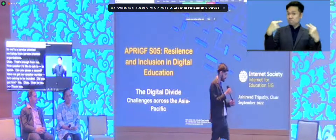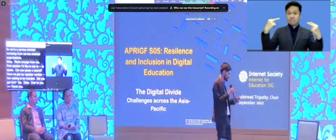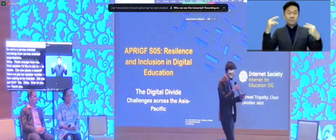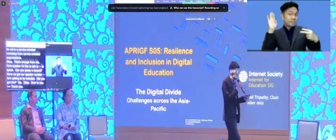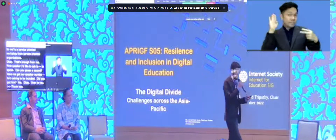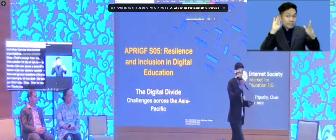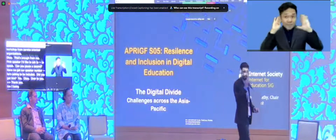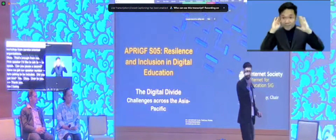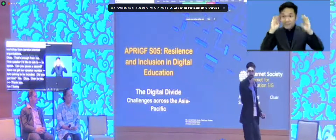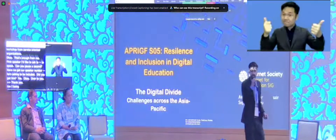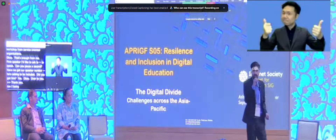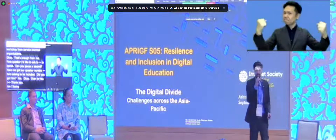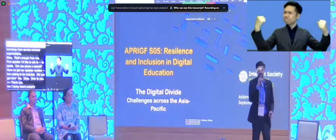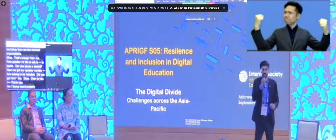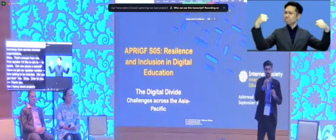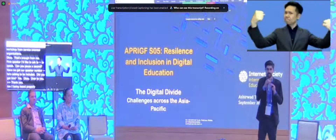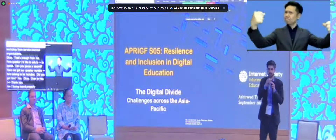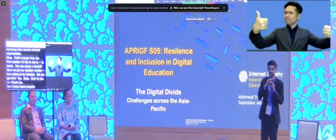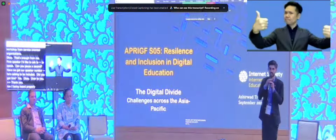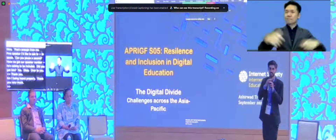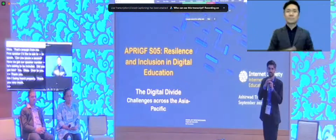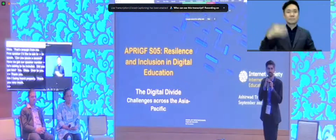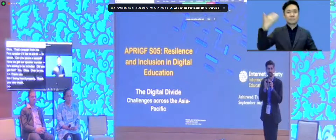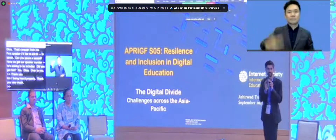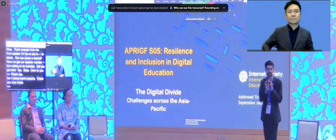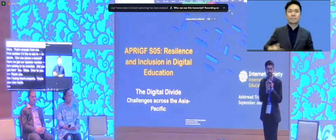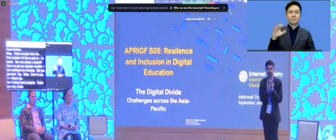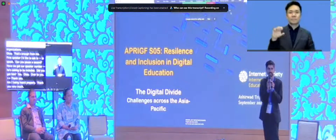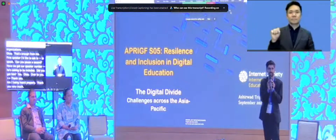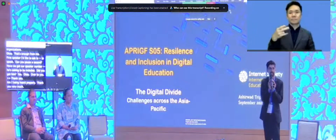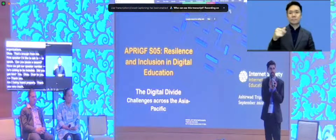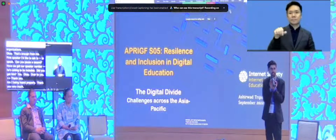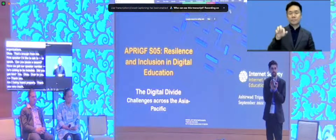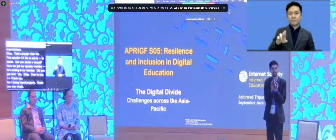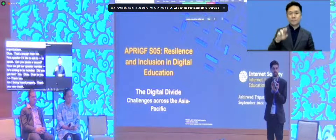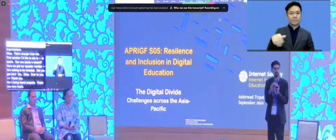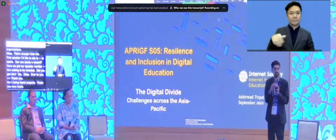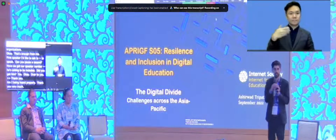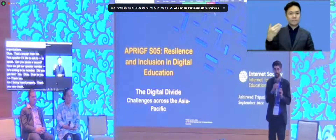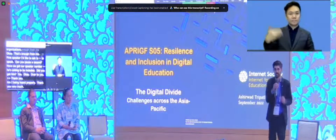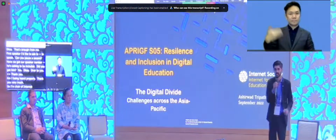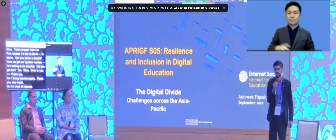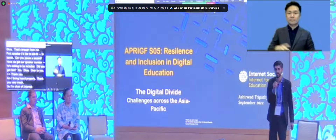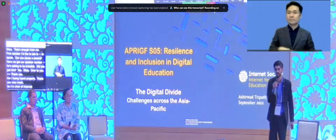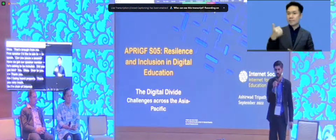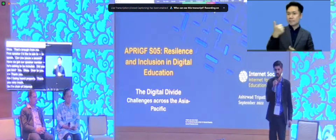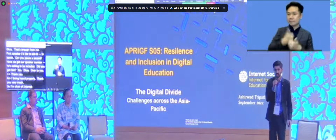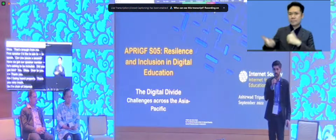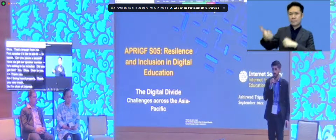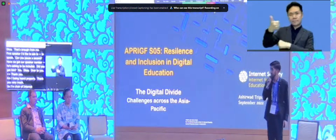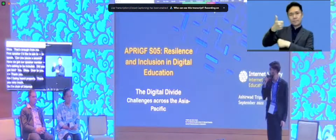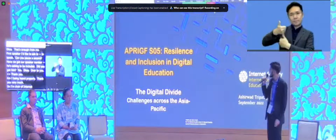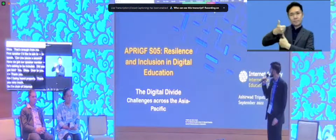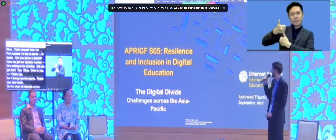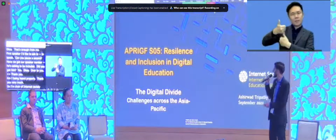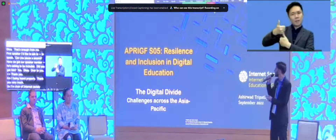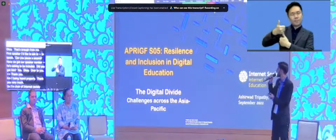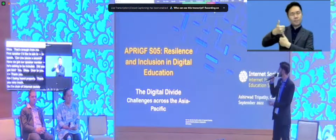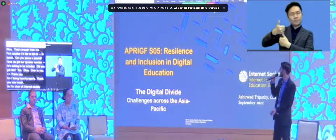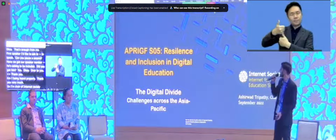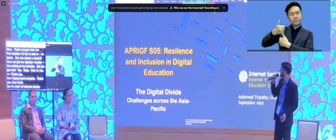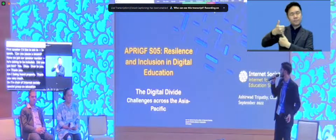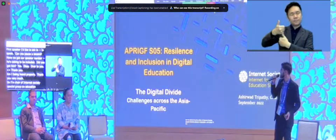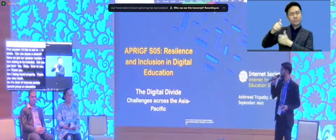very much. So I'm Ashirwad Tripathy, Chair of Internet Society's Special Interest Group on Education. And today